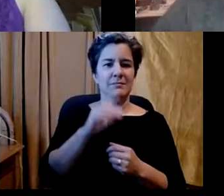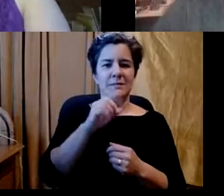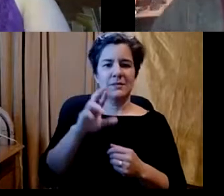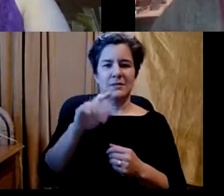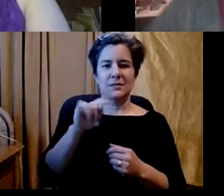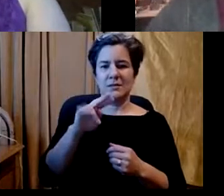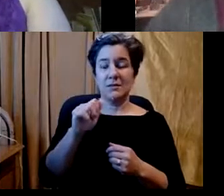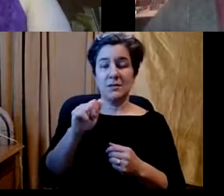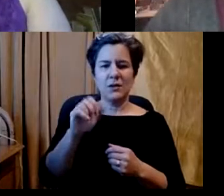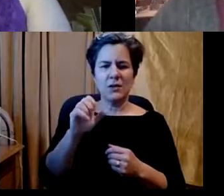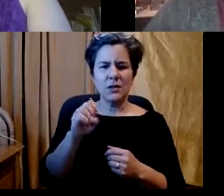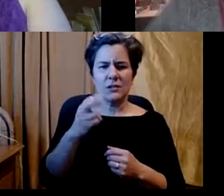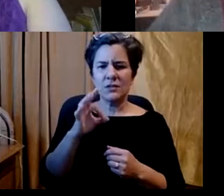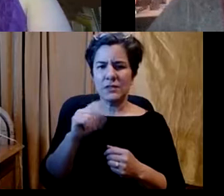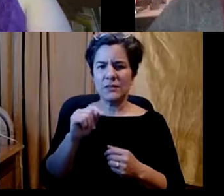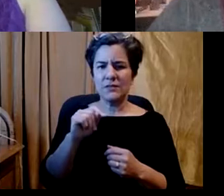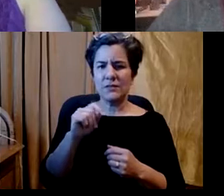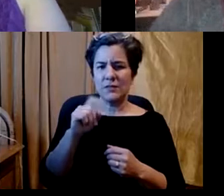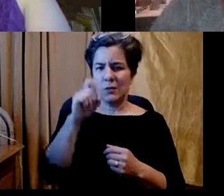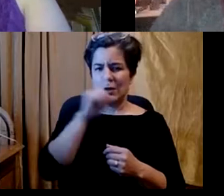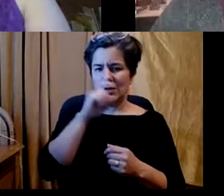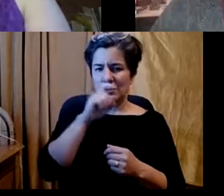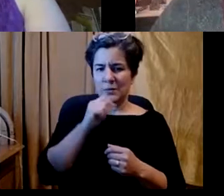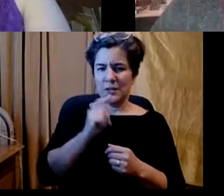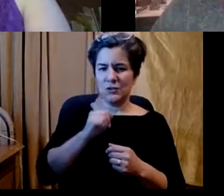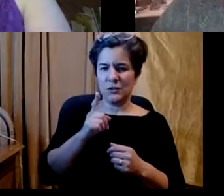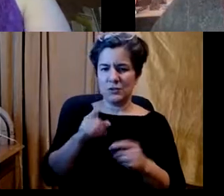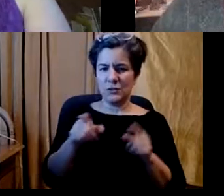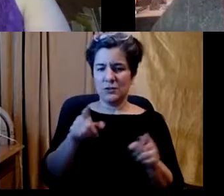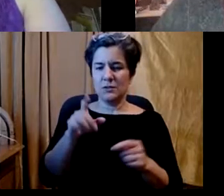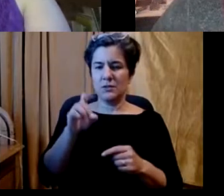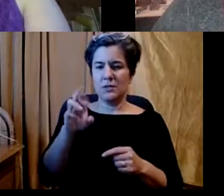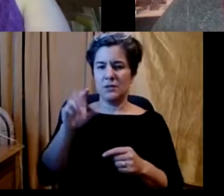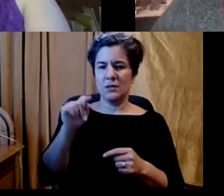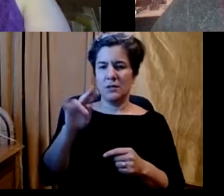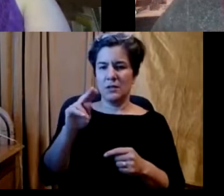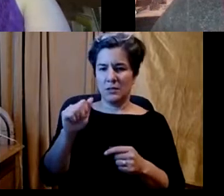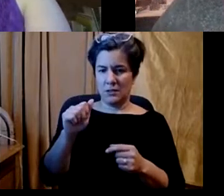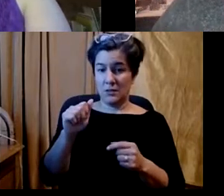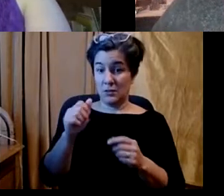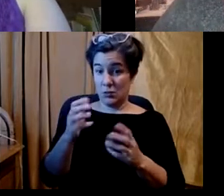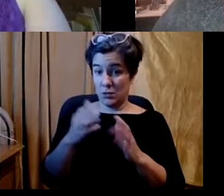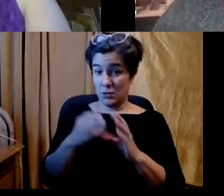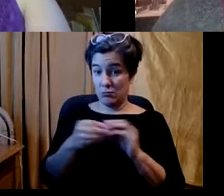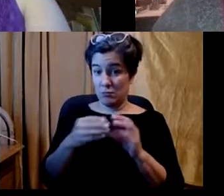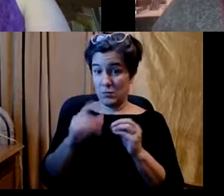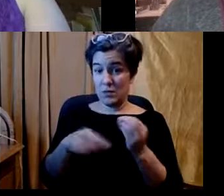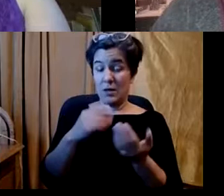Witch, did you want to, let's see, I don't know if you're leaping in for cord cutting. I guess, Dr. Tina, can you say a little bit more about lessons learned?